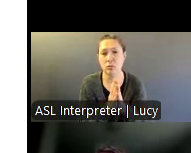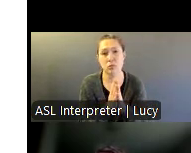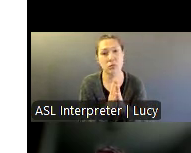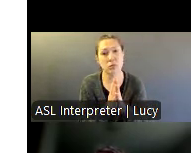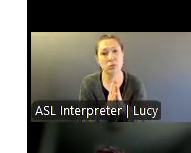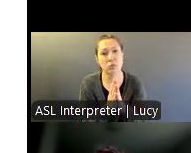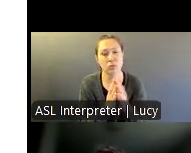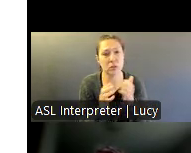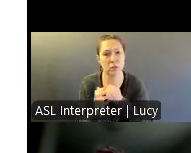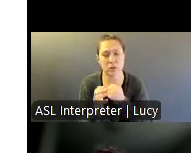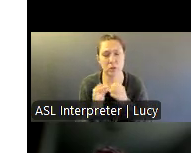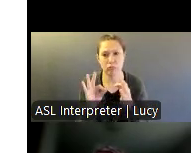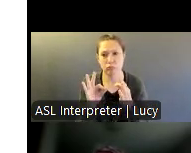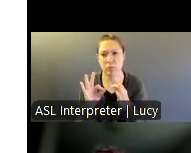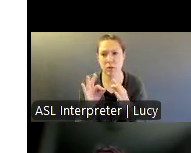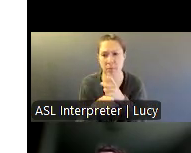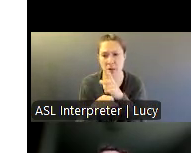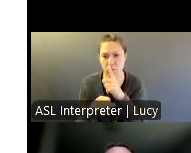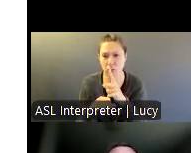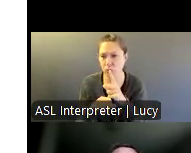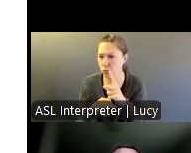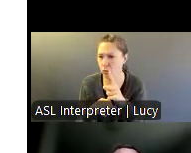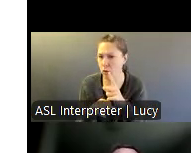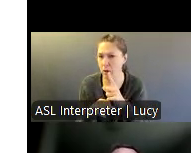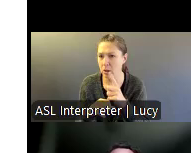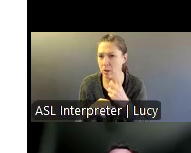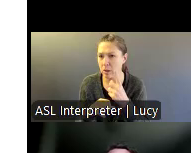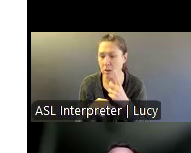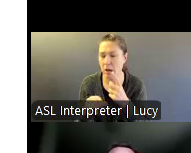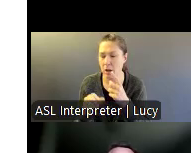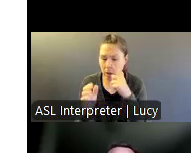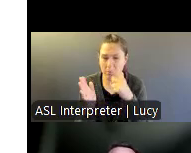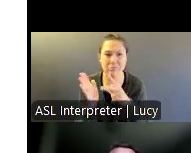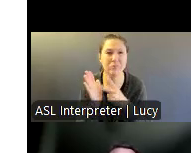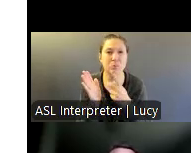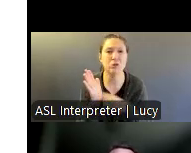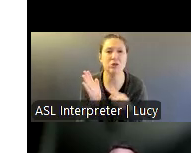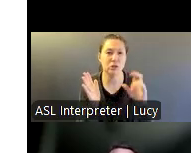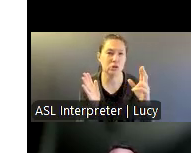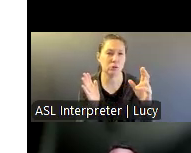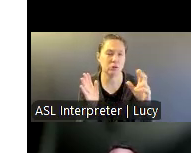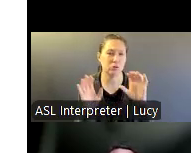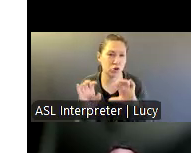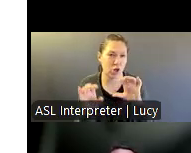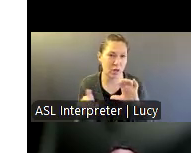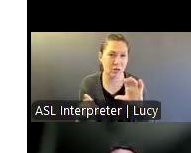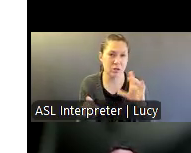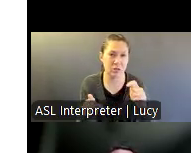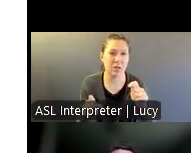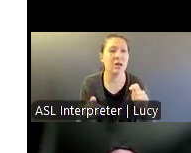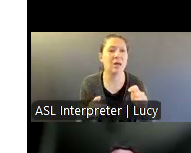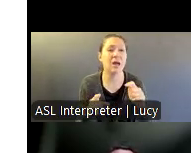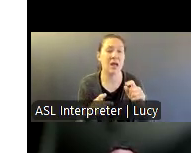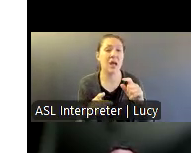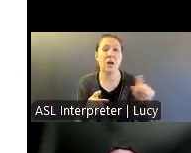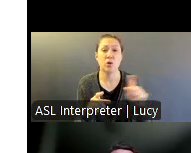sorry, I'm just making sure there wasn't anything in the chat. Sorry. A feedback form. And as Isabella said, we really do use that